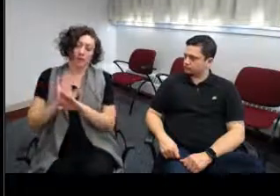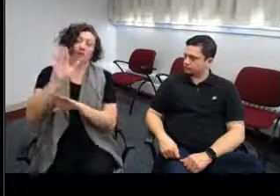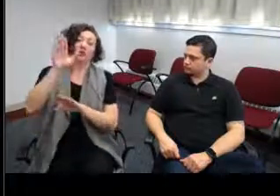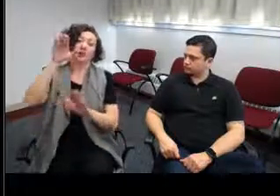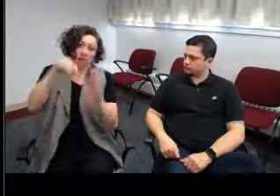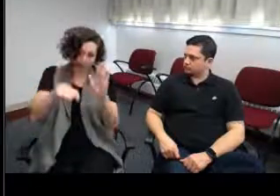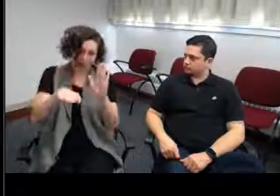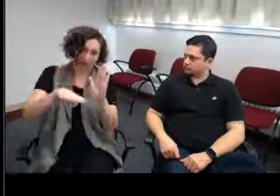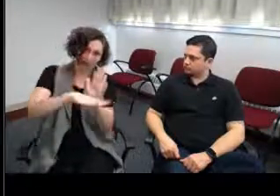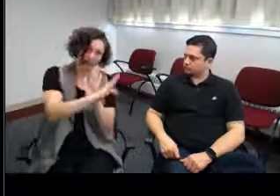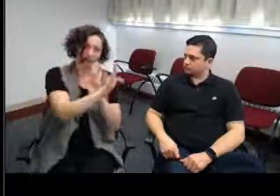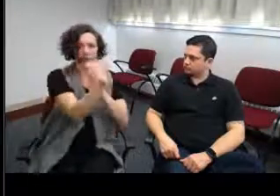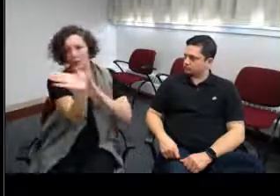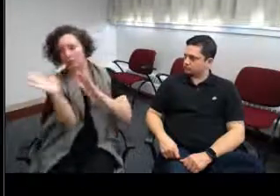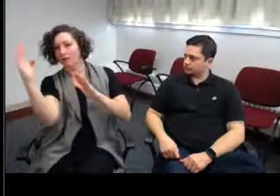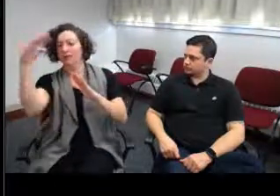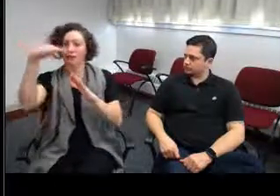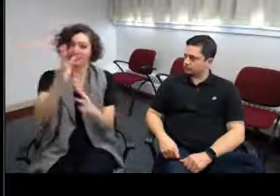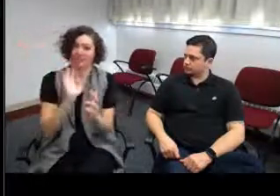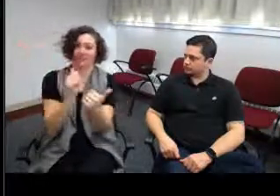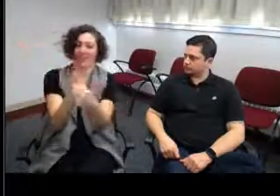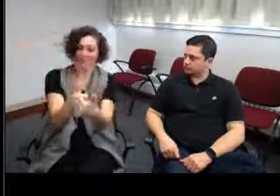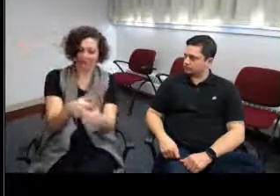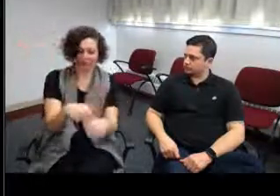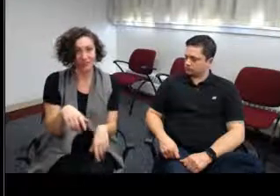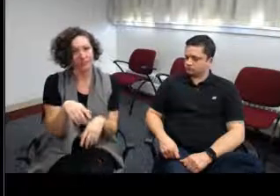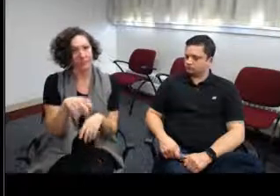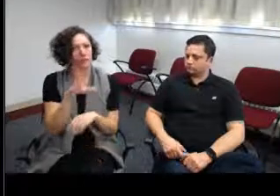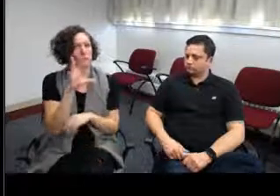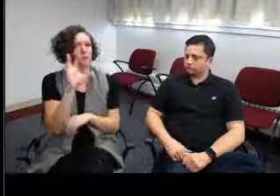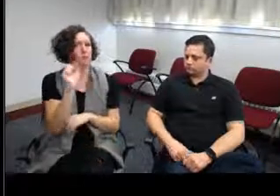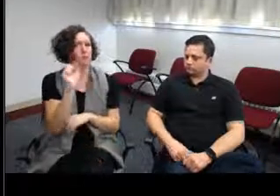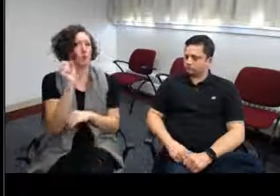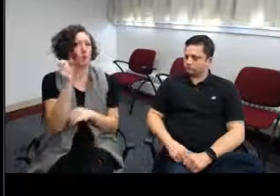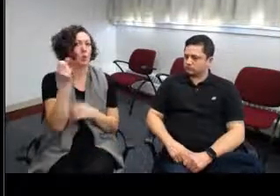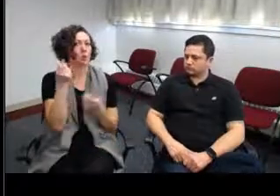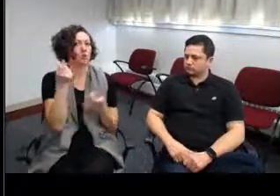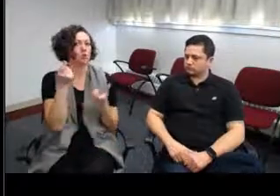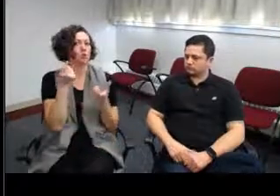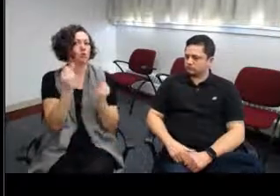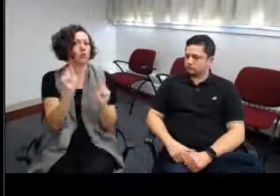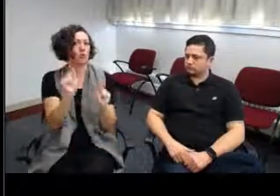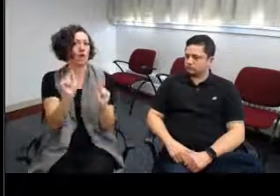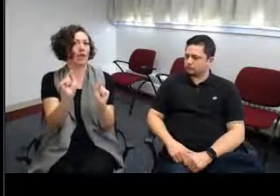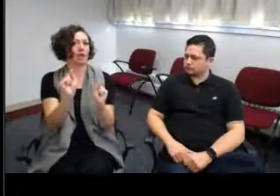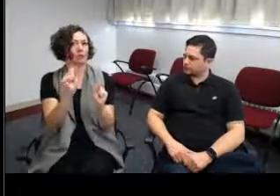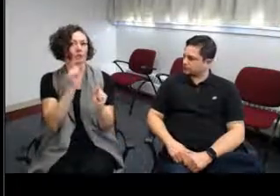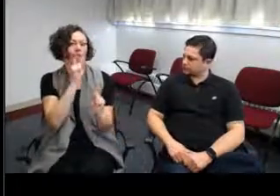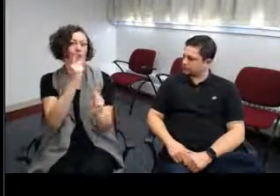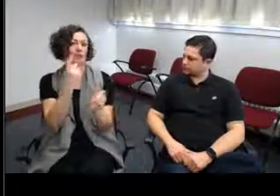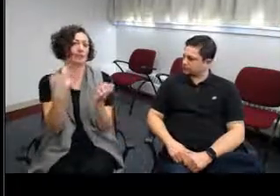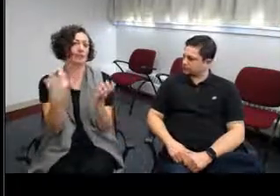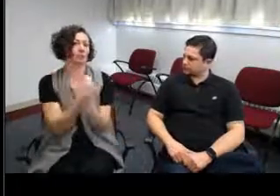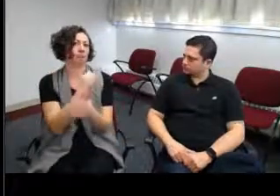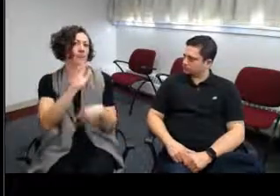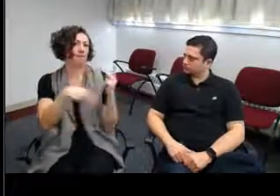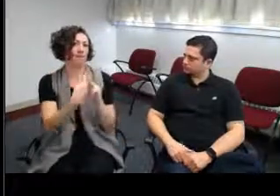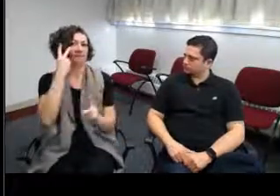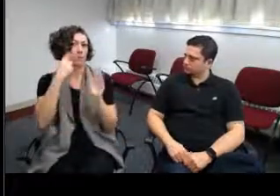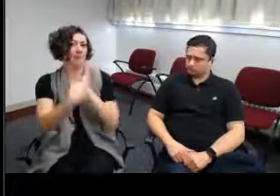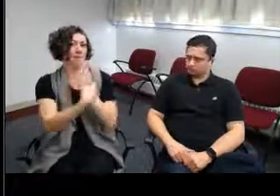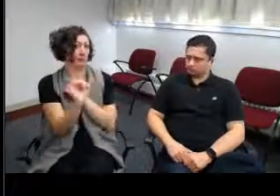winding path to get to the summit. Some twists and turns and ups and downs, a little more challenging. So this